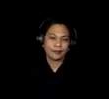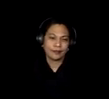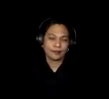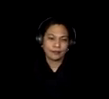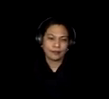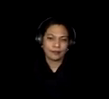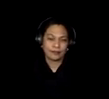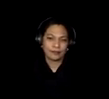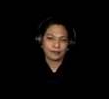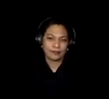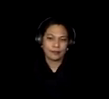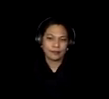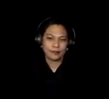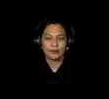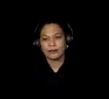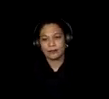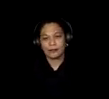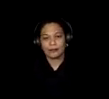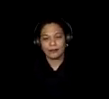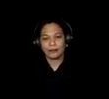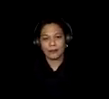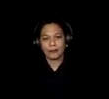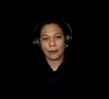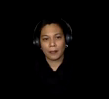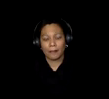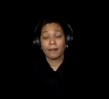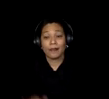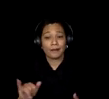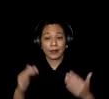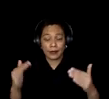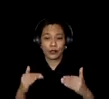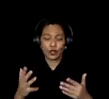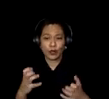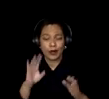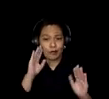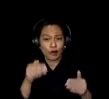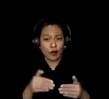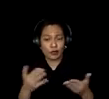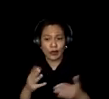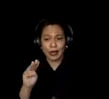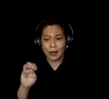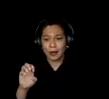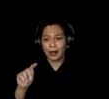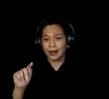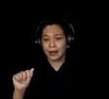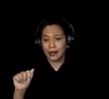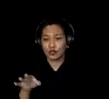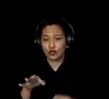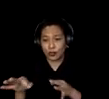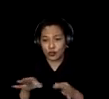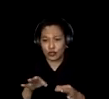Next place you wanna look at is your meta description. So this is like the little snippet of text that you'll